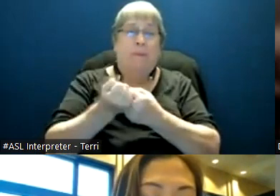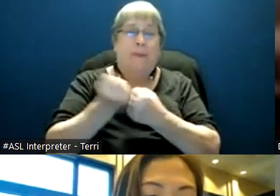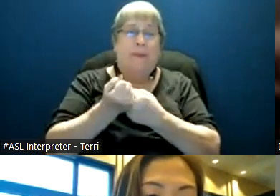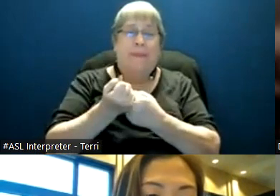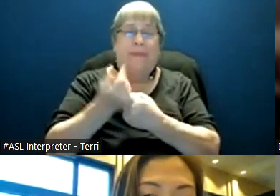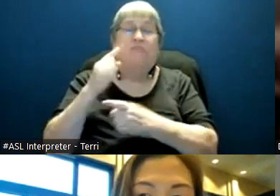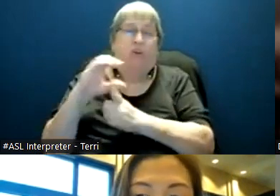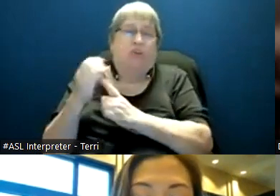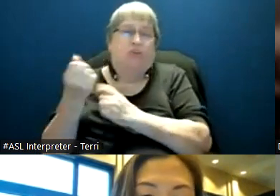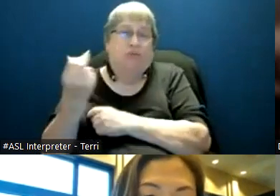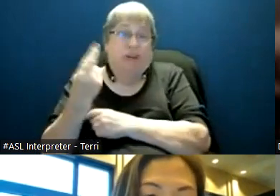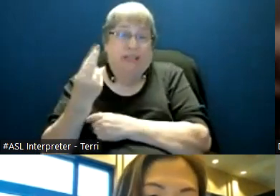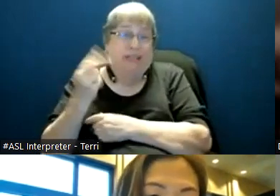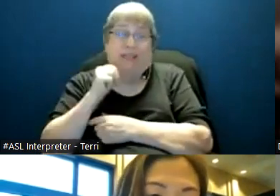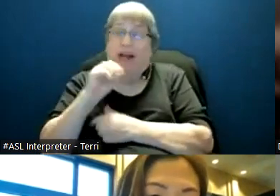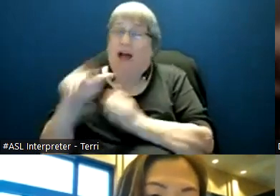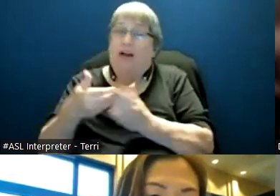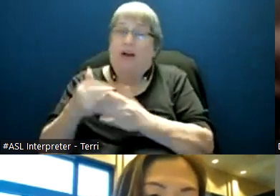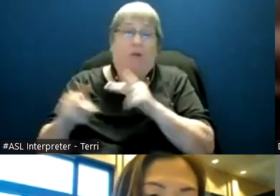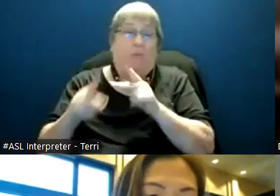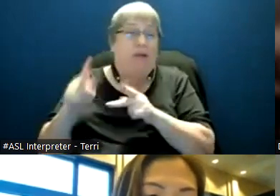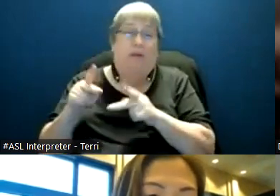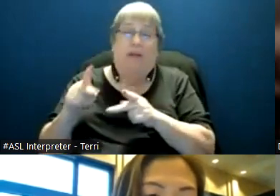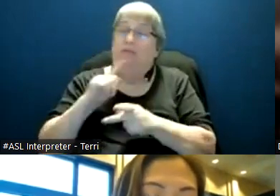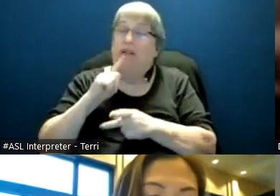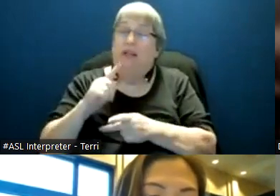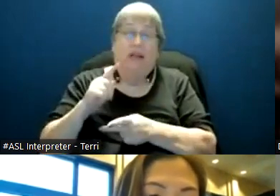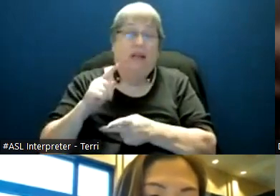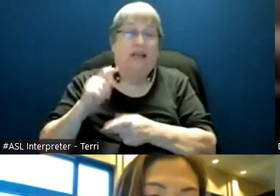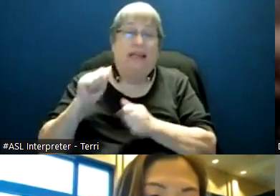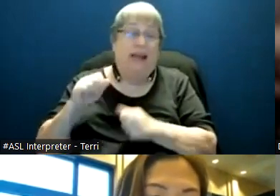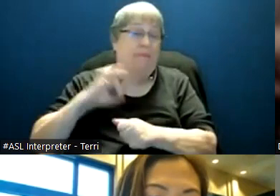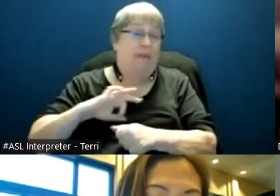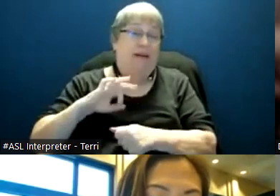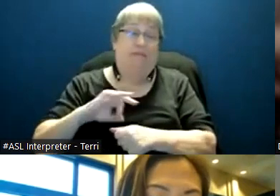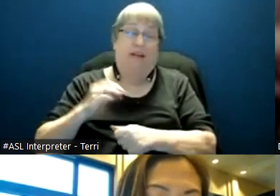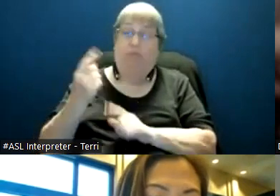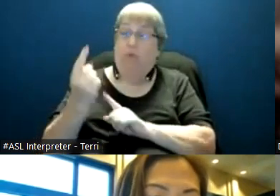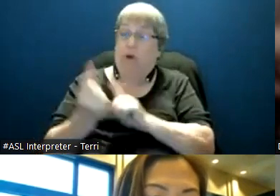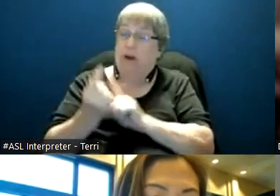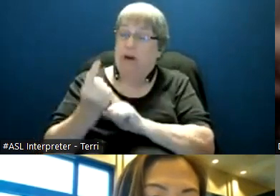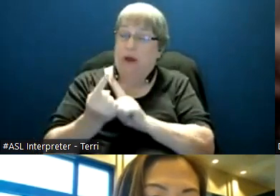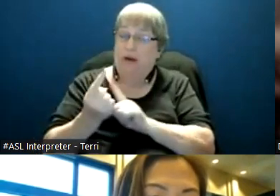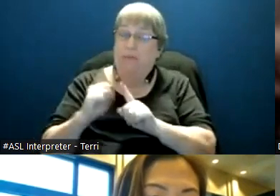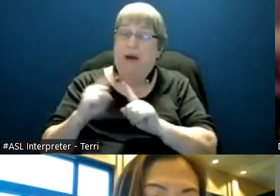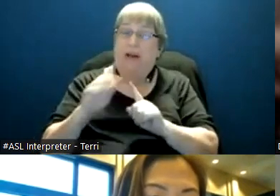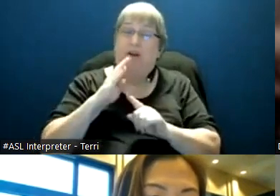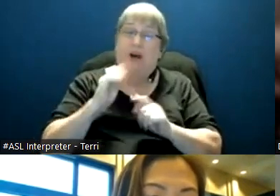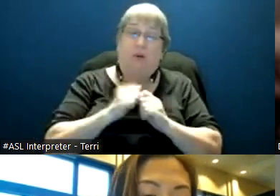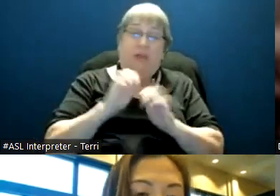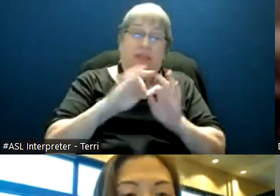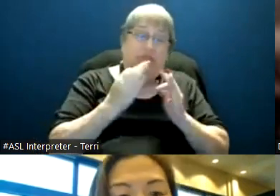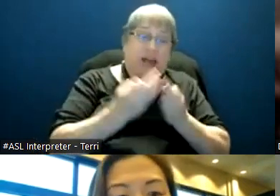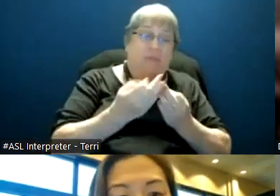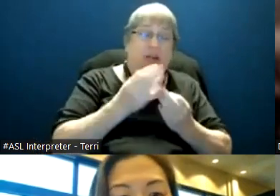reasons, not all people will benefit from one-on-one therapy, for example. So listening to families and individuals about what would work for